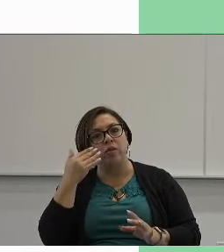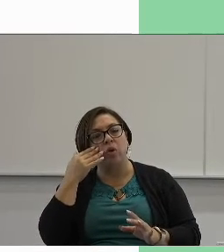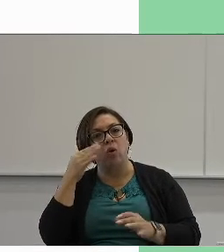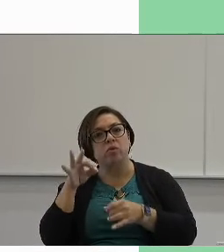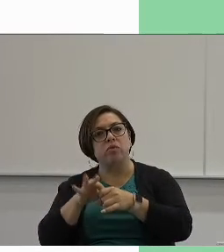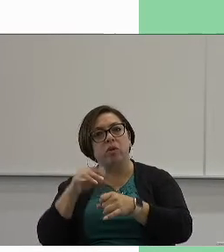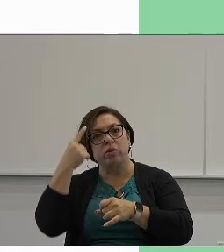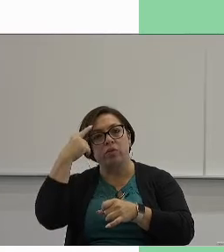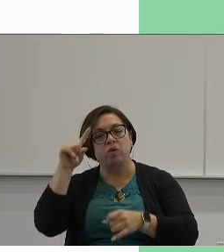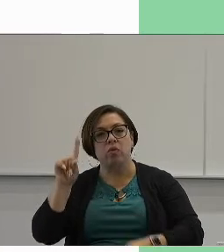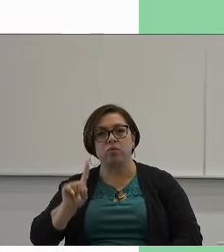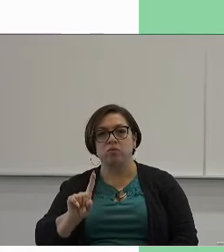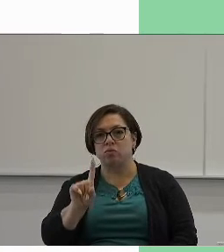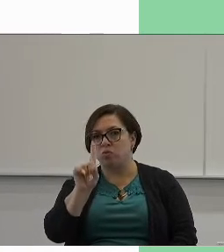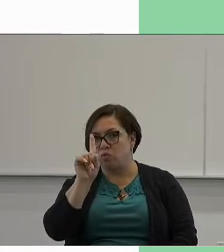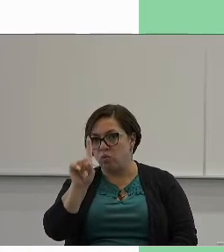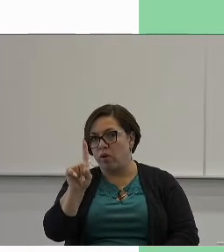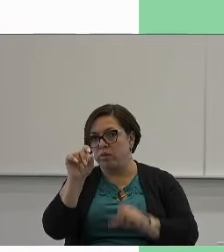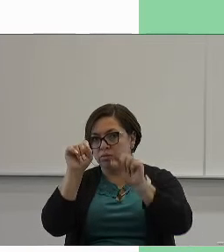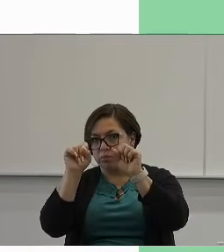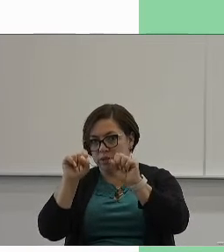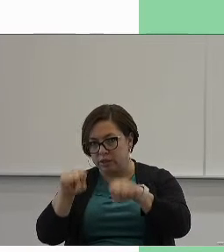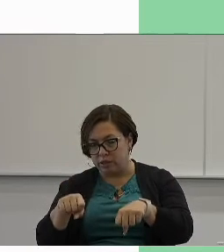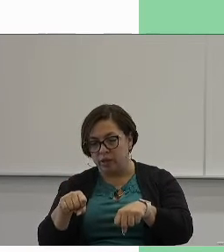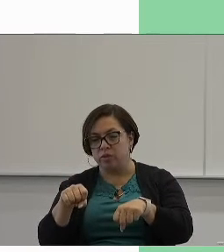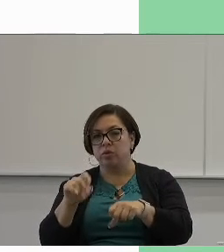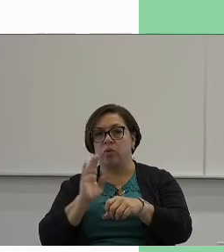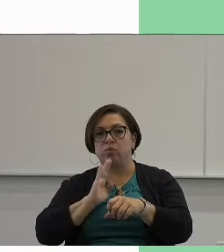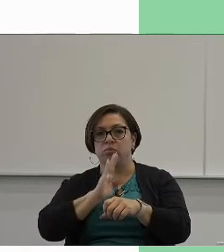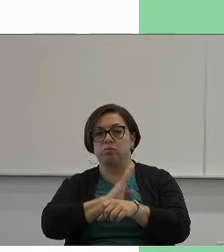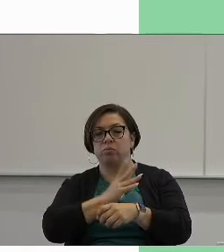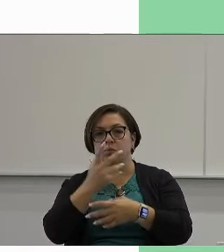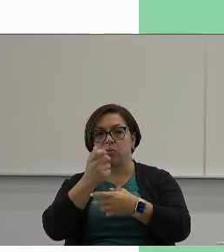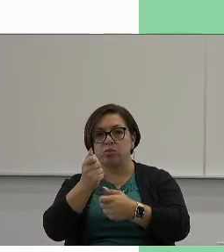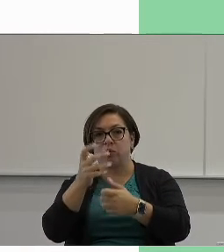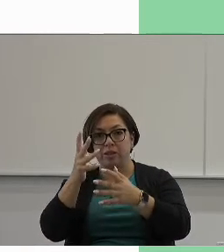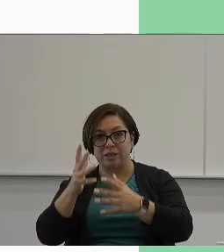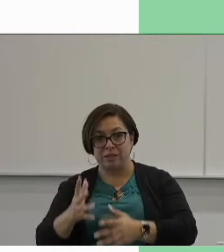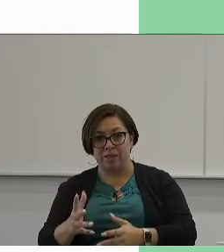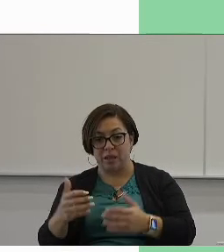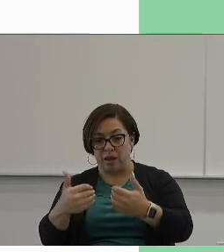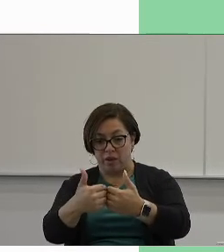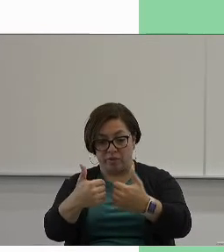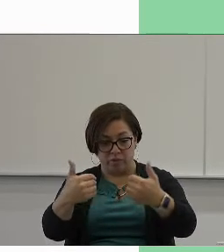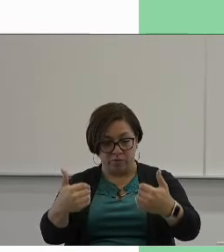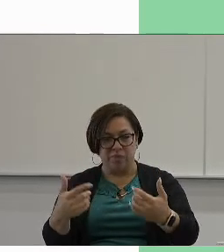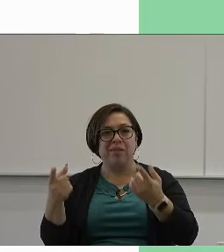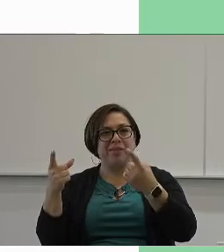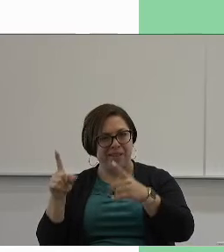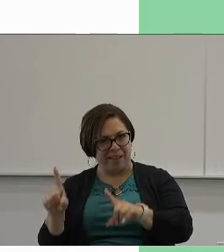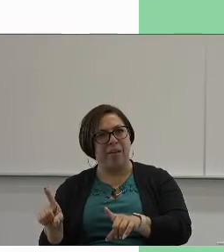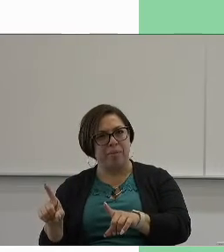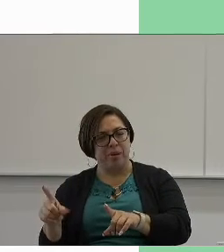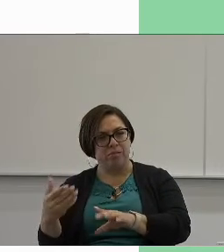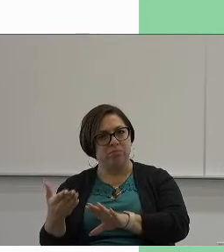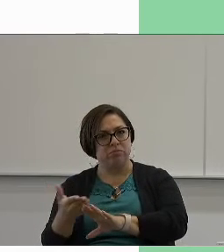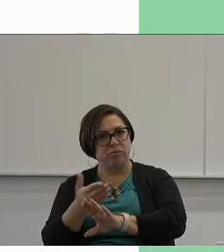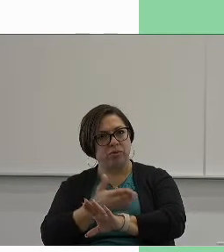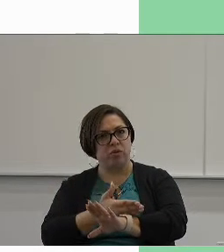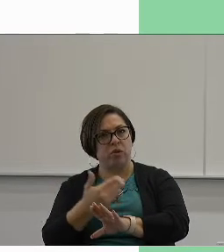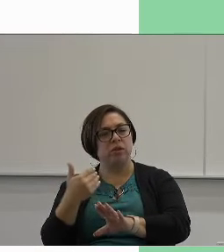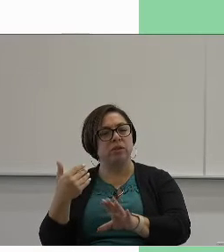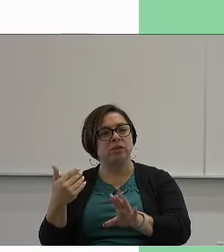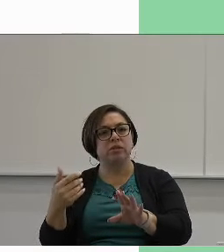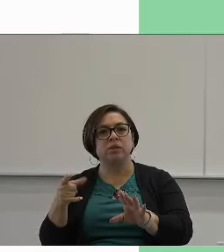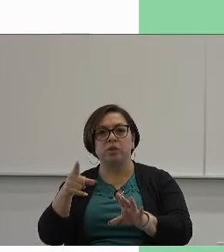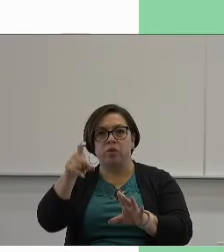for one potential Board of Trustee district. If you end up splitting them, which does happen sometimes, then you